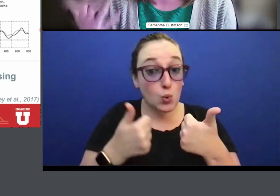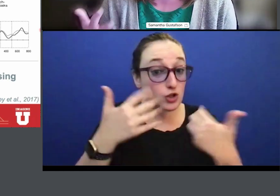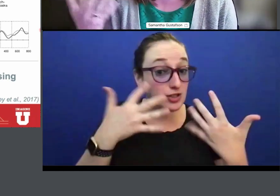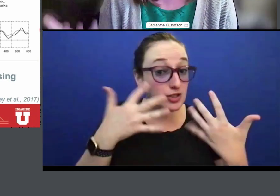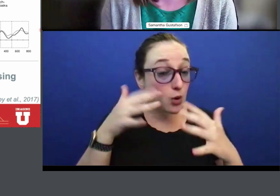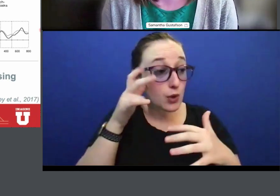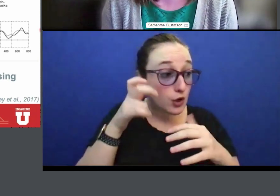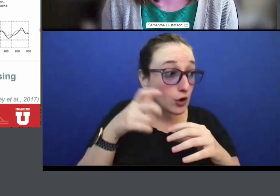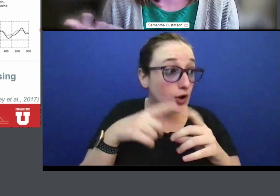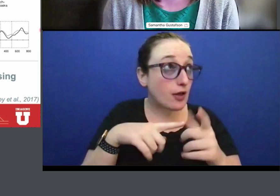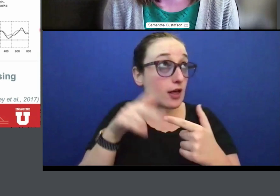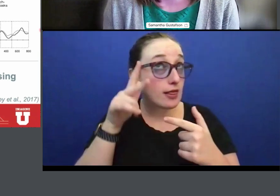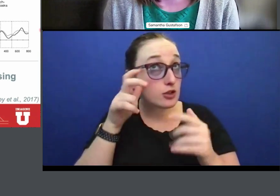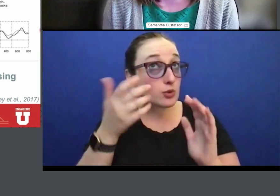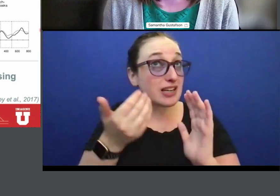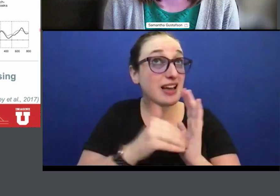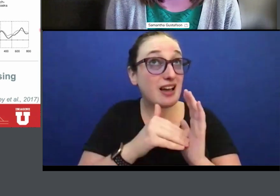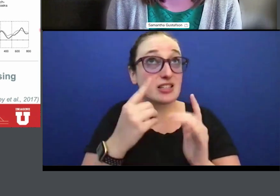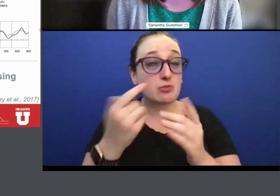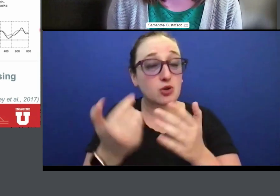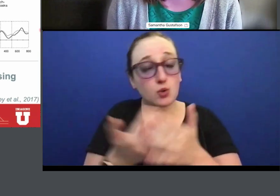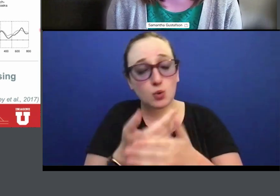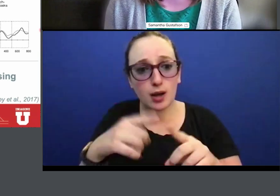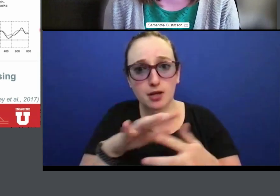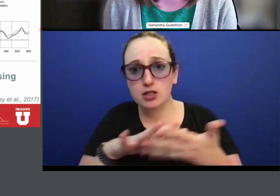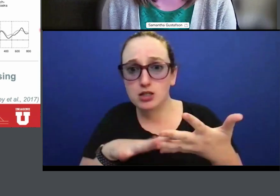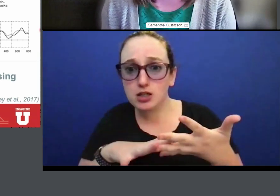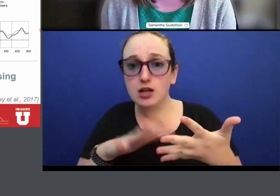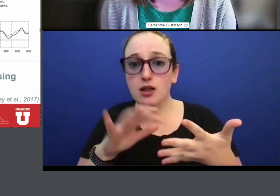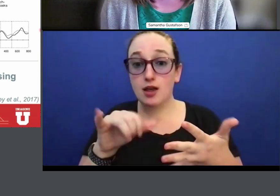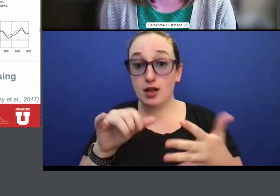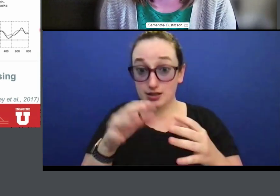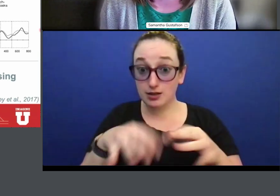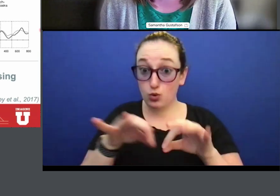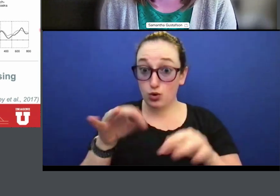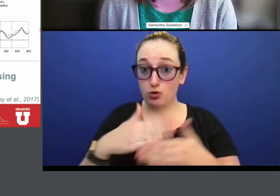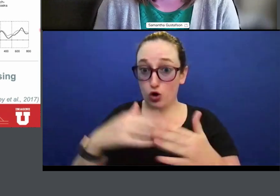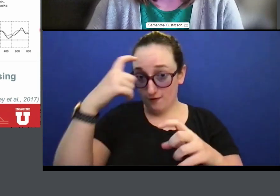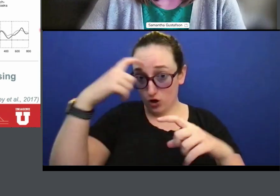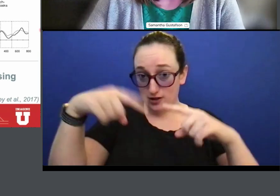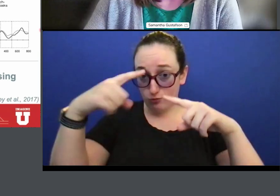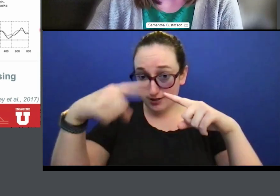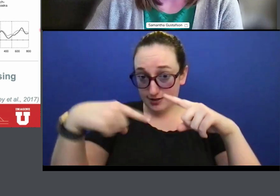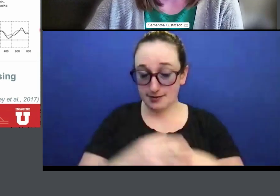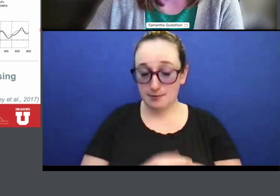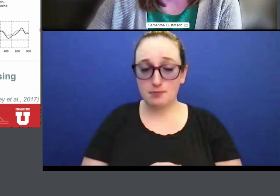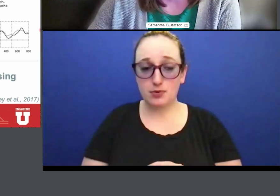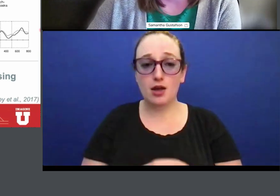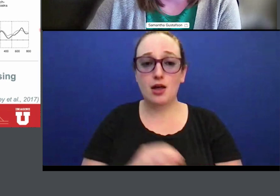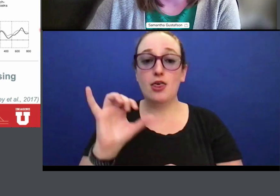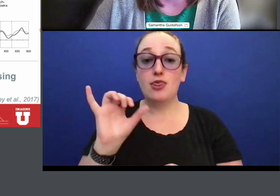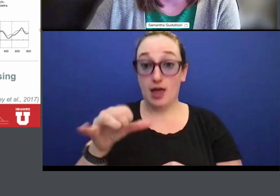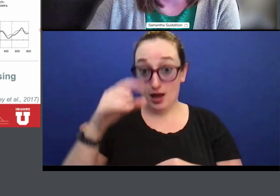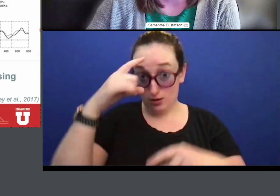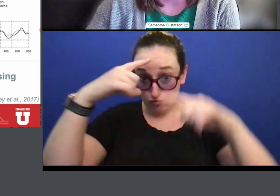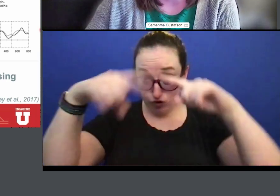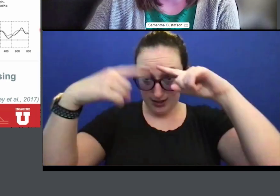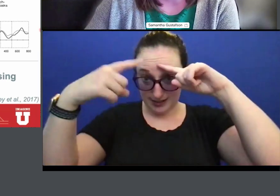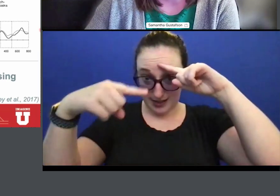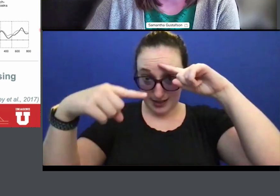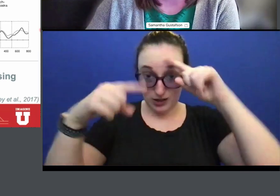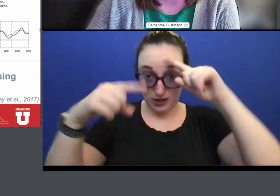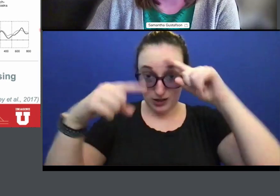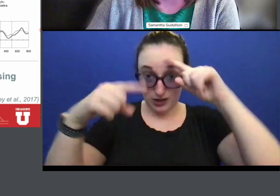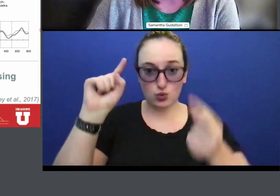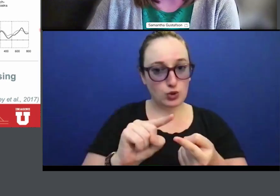and then pick up on the fact that something new happened, which is a really important process for learning, that cognitive processing is